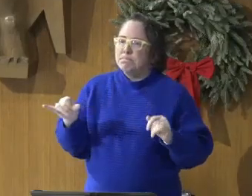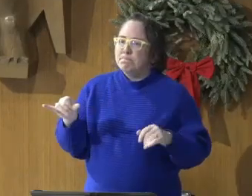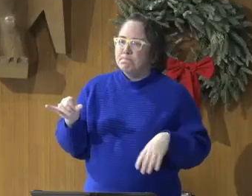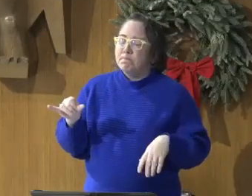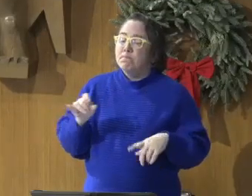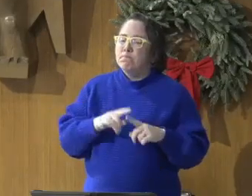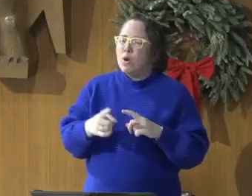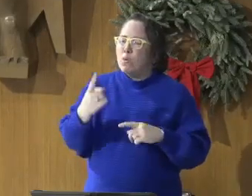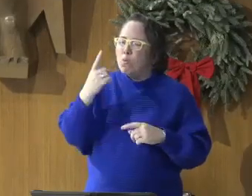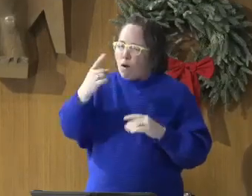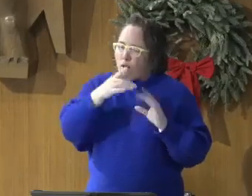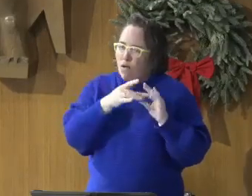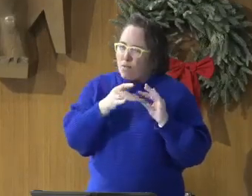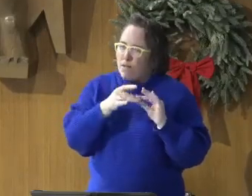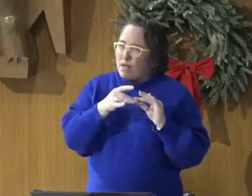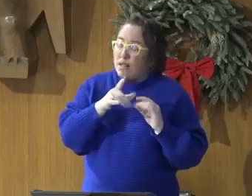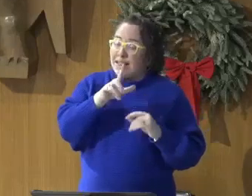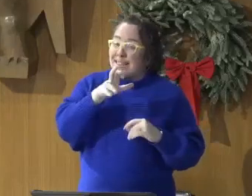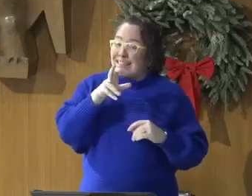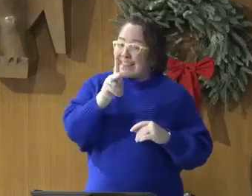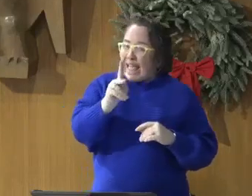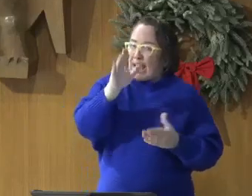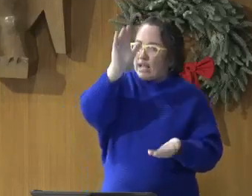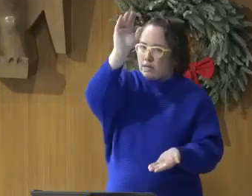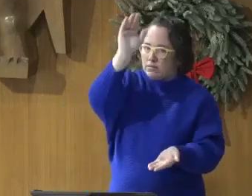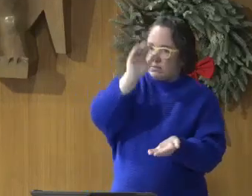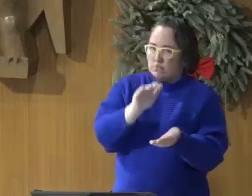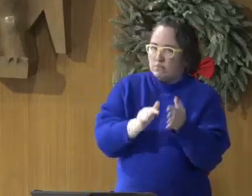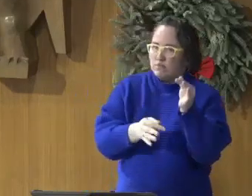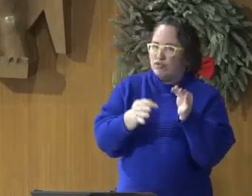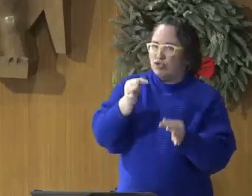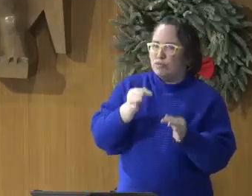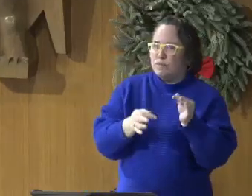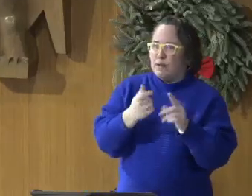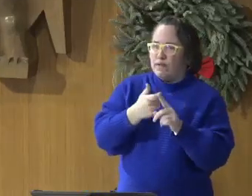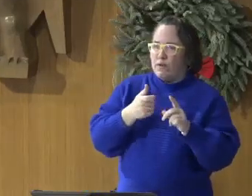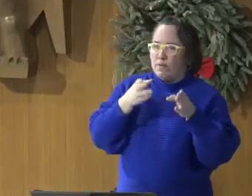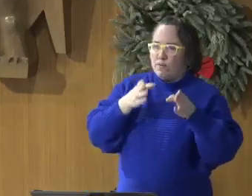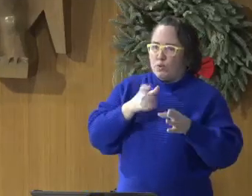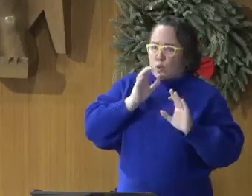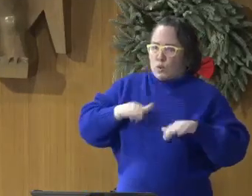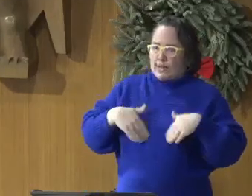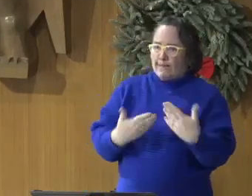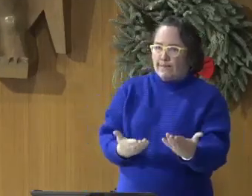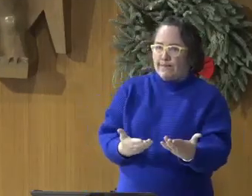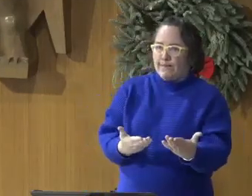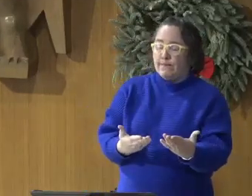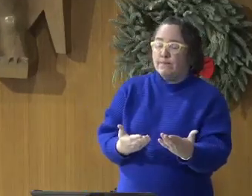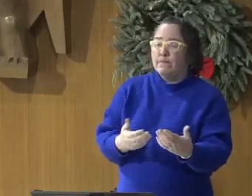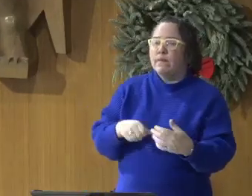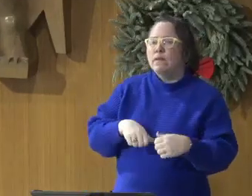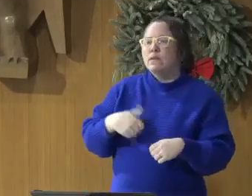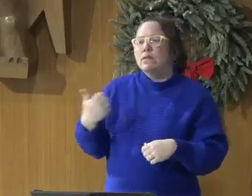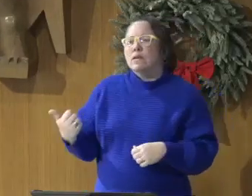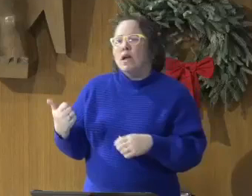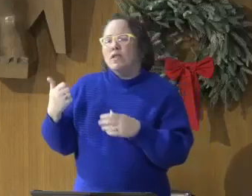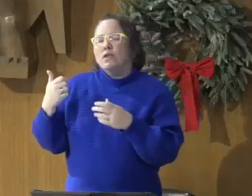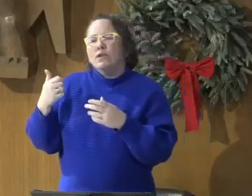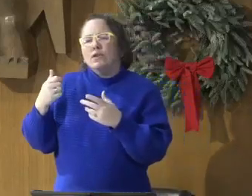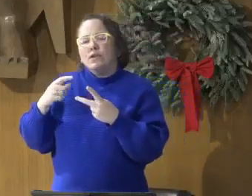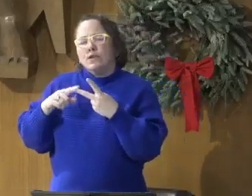One was the lack of judgment from the giver, and the second was that they gave